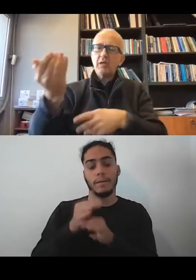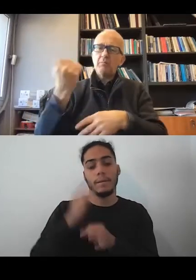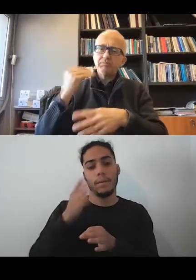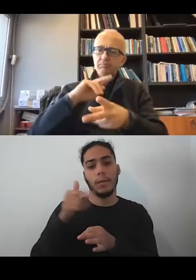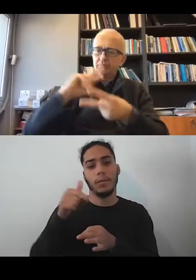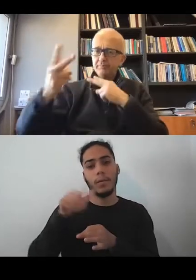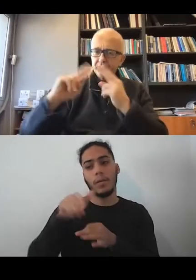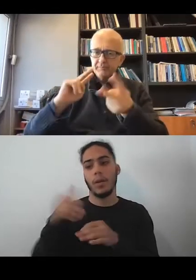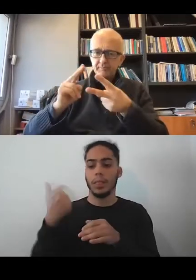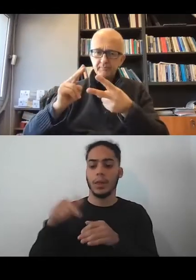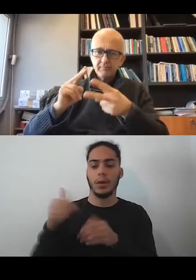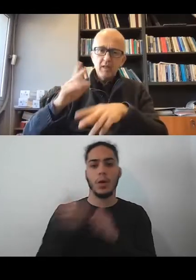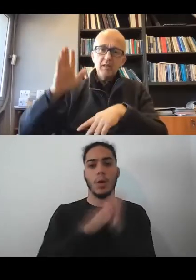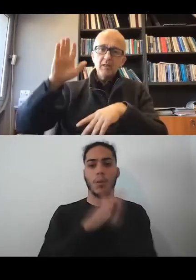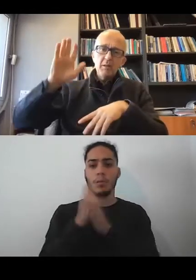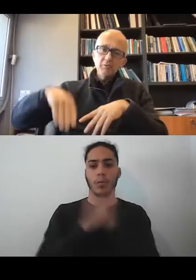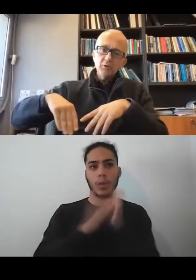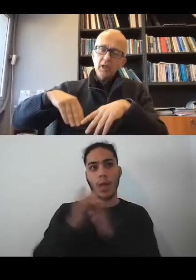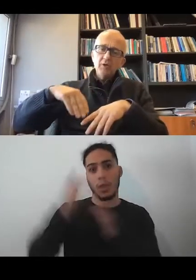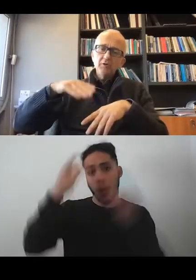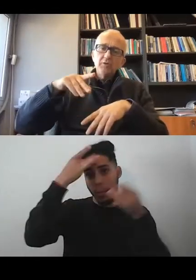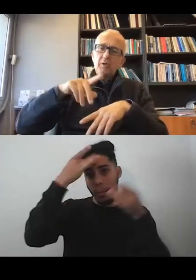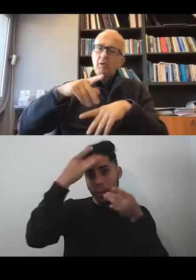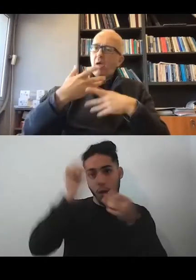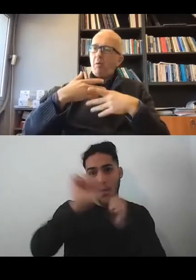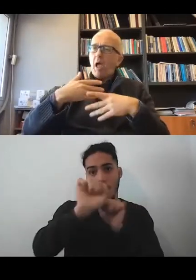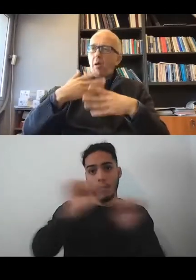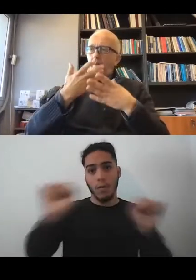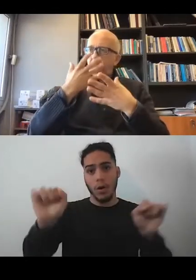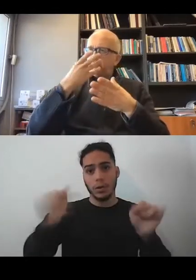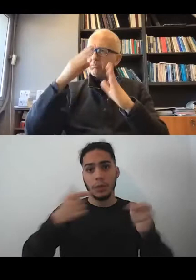with us your opinion on the project offline